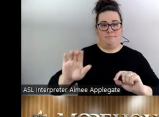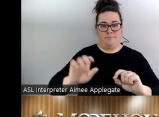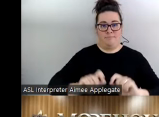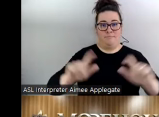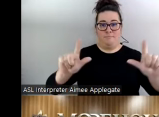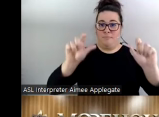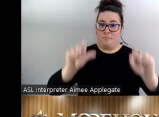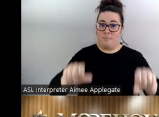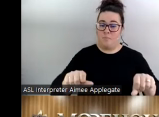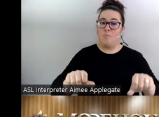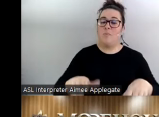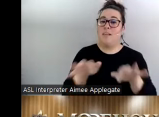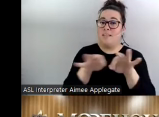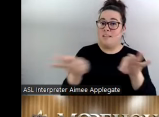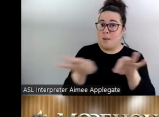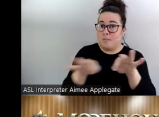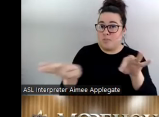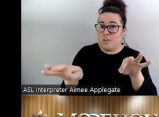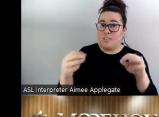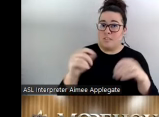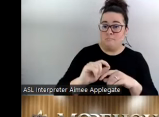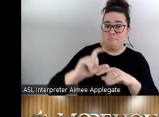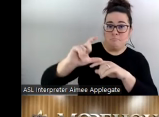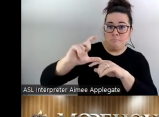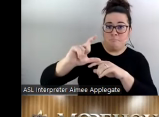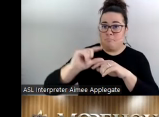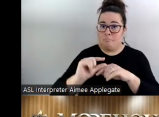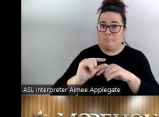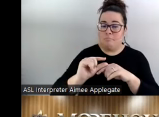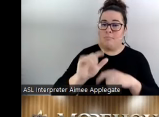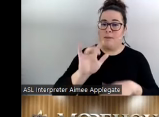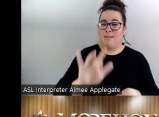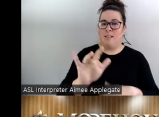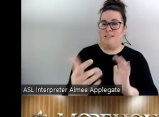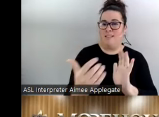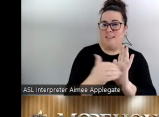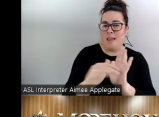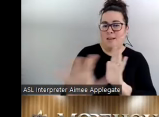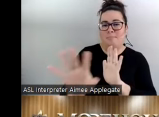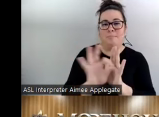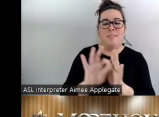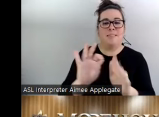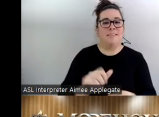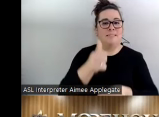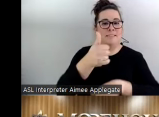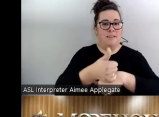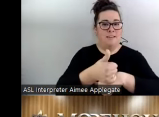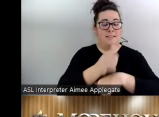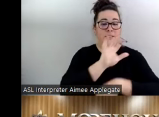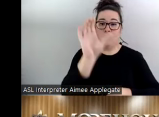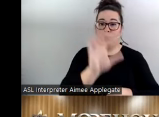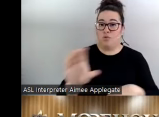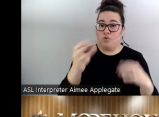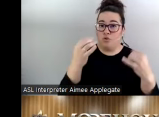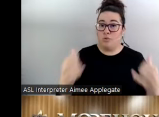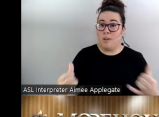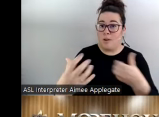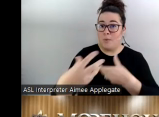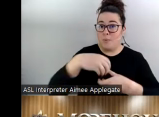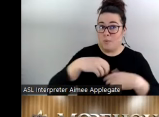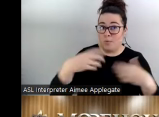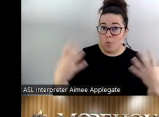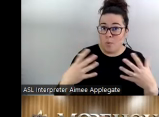or smaller, please click the button again and select settings. A new Zoom feature includes the ability to move your captions